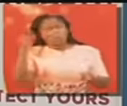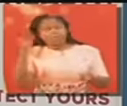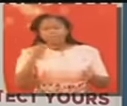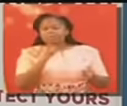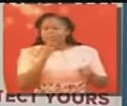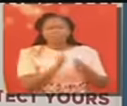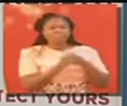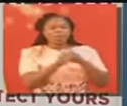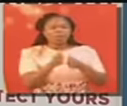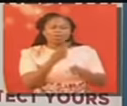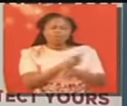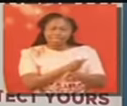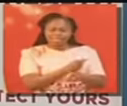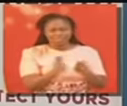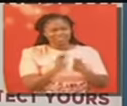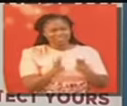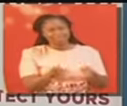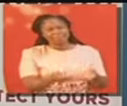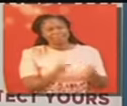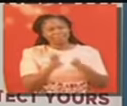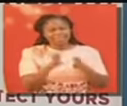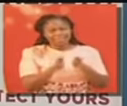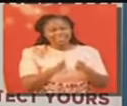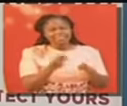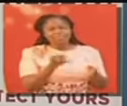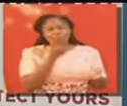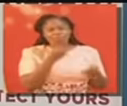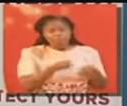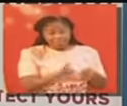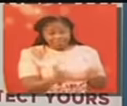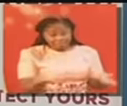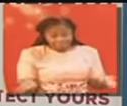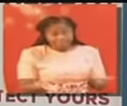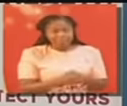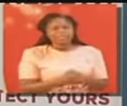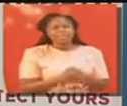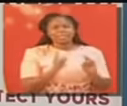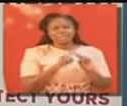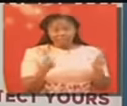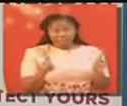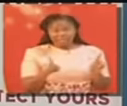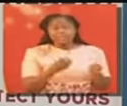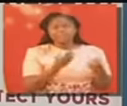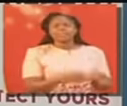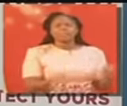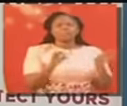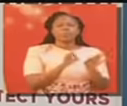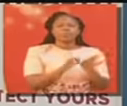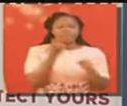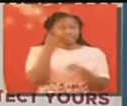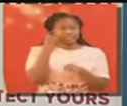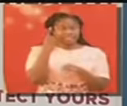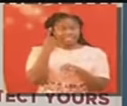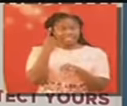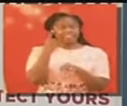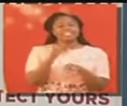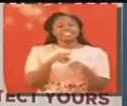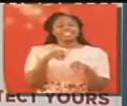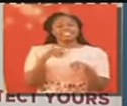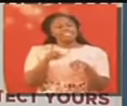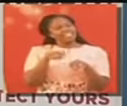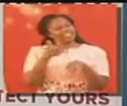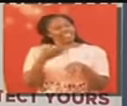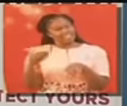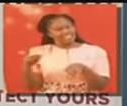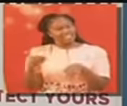were demonstrated. A good thing about the epicurve, looking at the temporal distribution of cases, is that you're quite right. We can